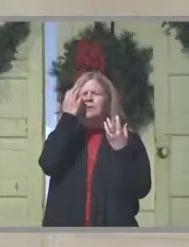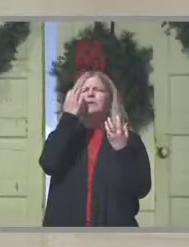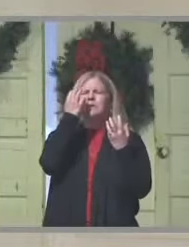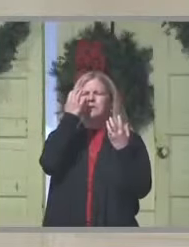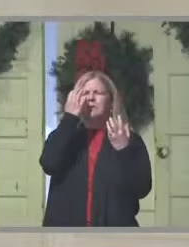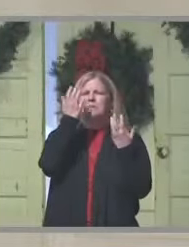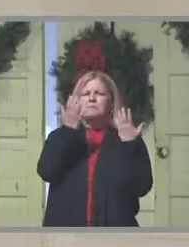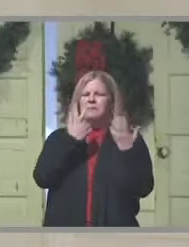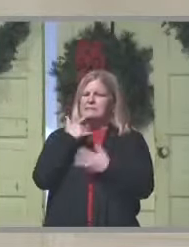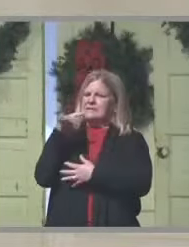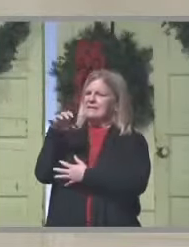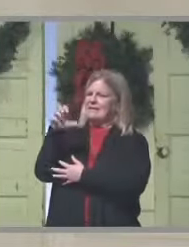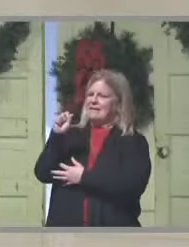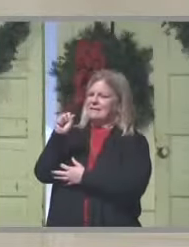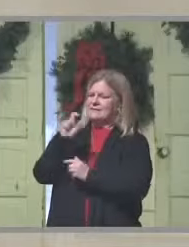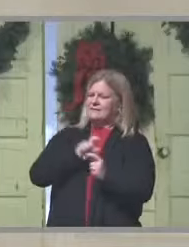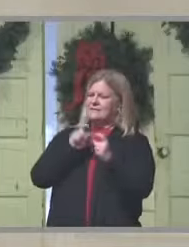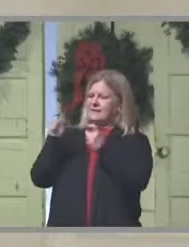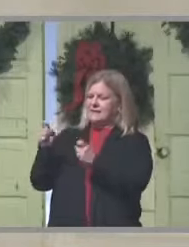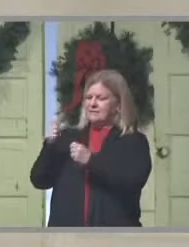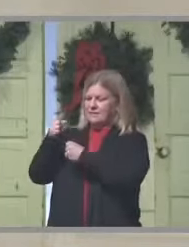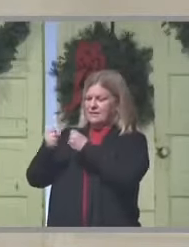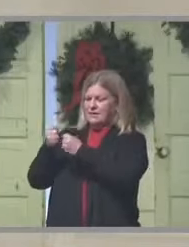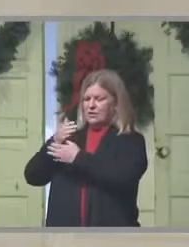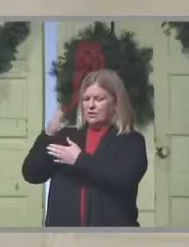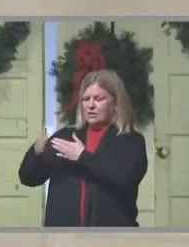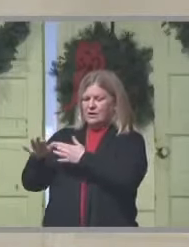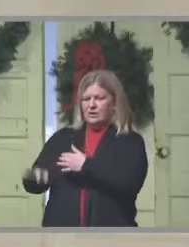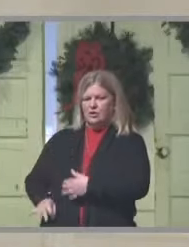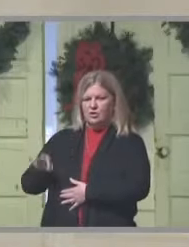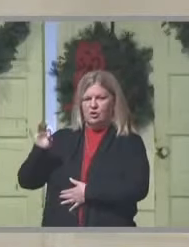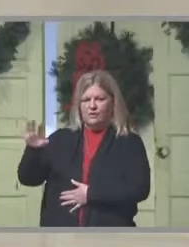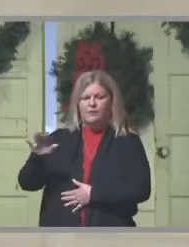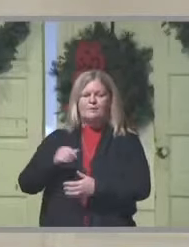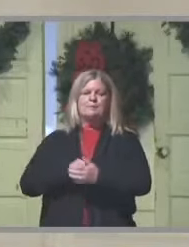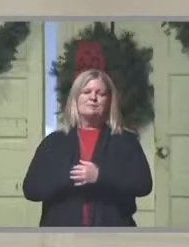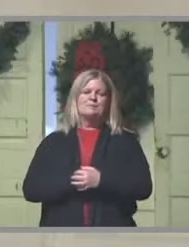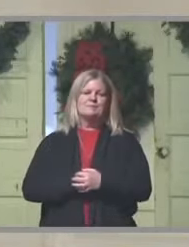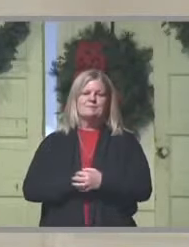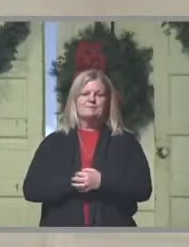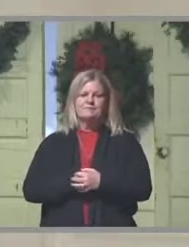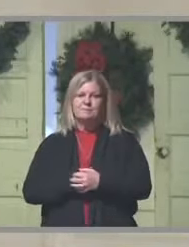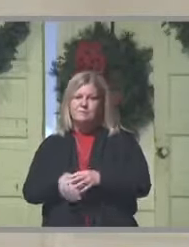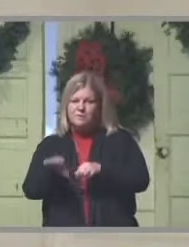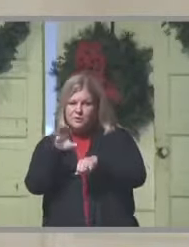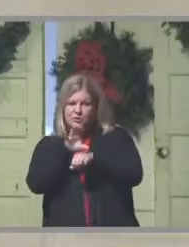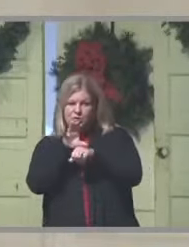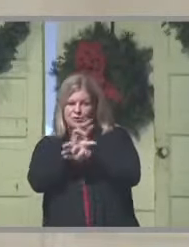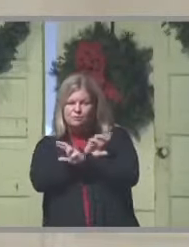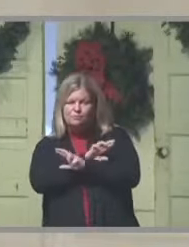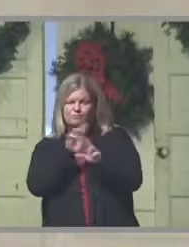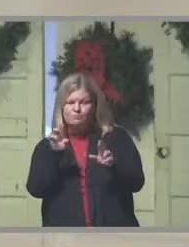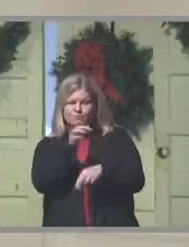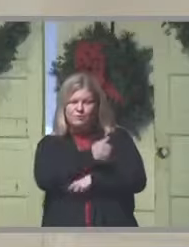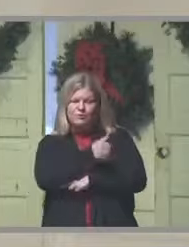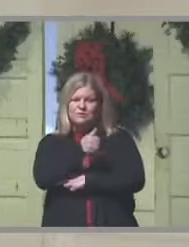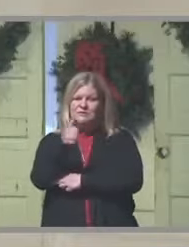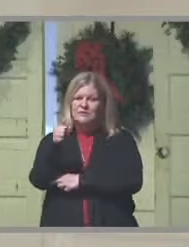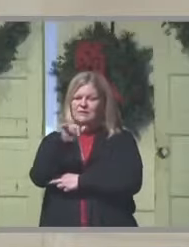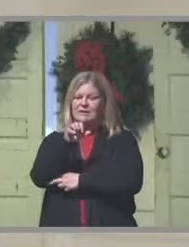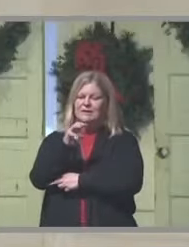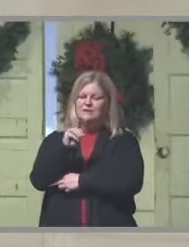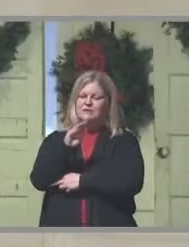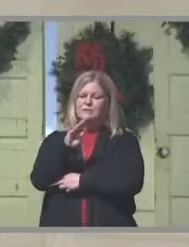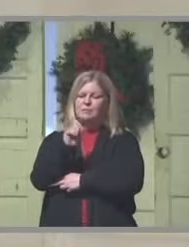to giving towards our year-end offering? Well, church, prepare yourselves as Jim